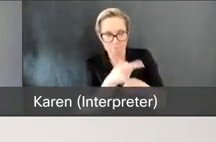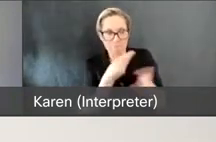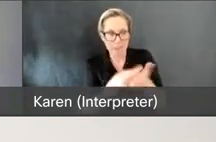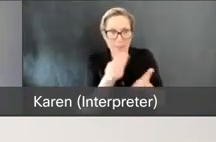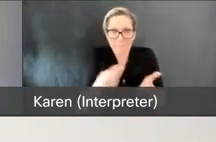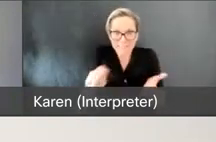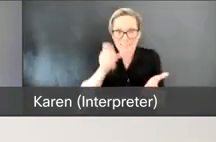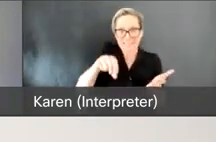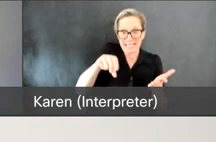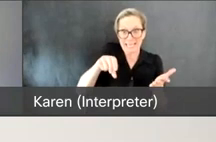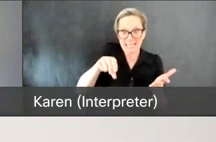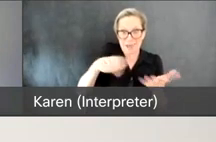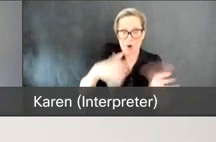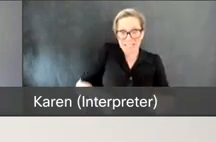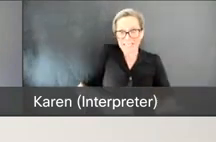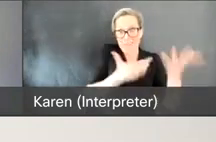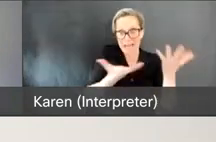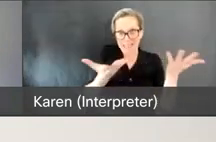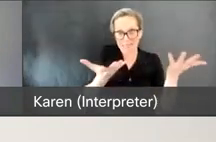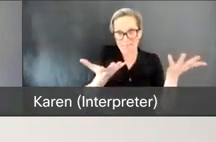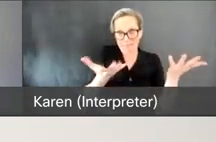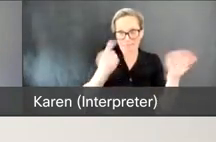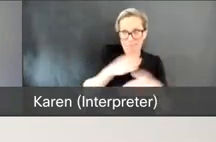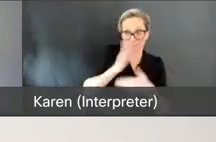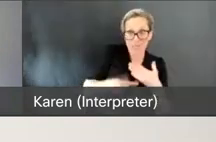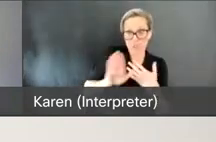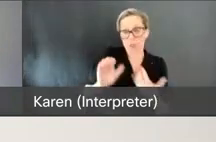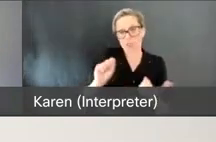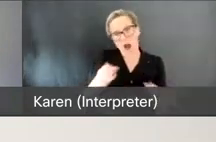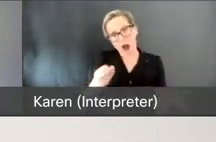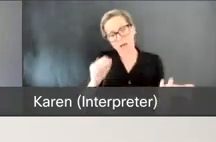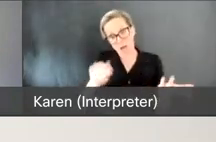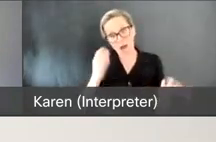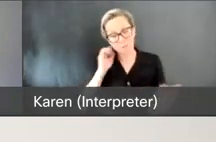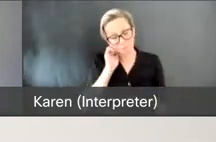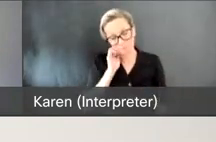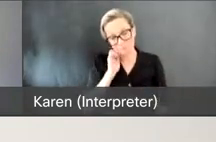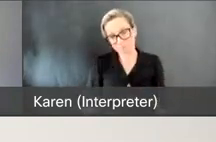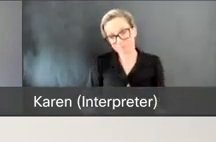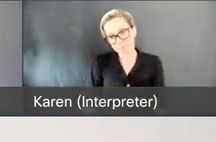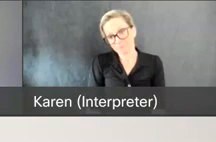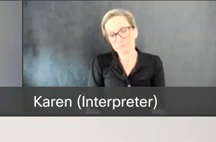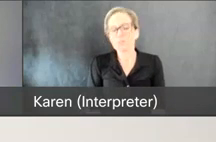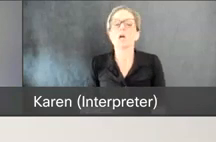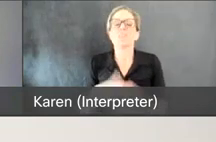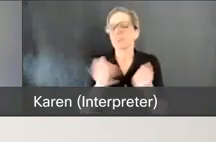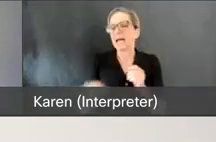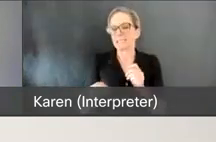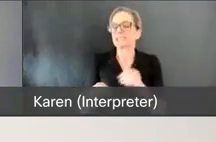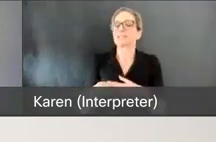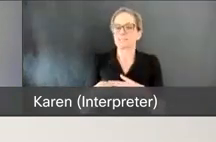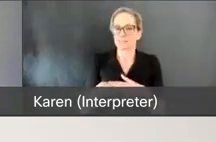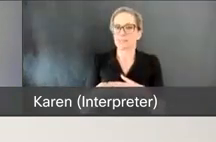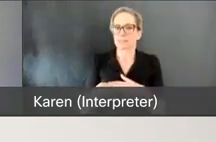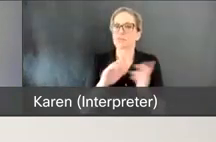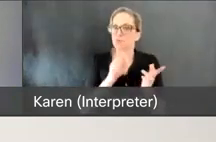to buy to finish your job. And so again, I'm giving you examples of the